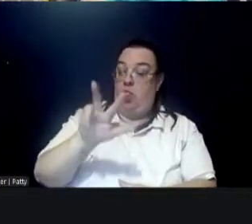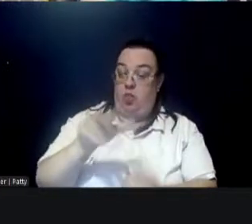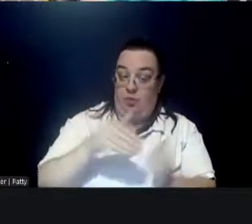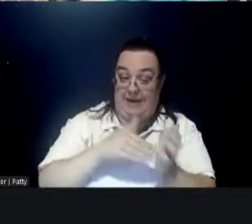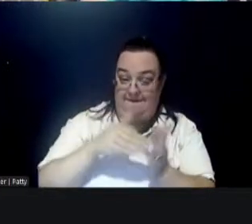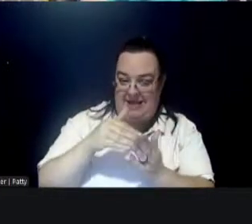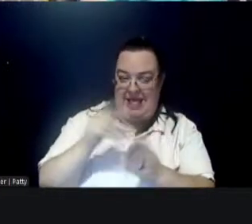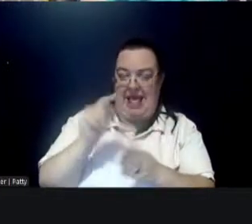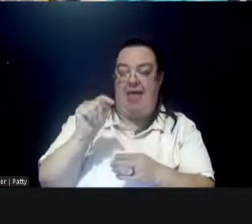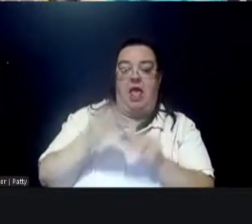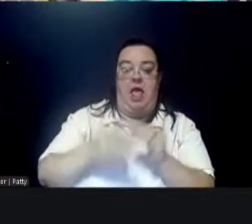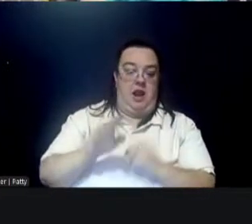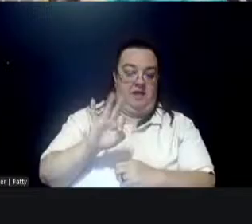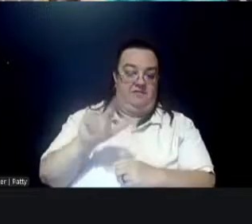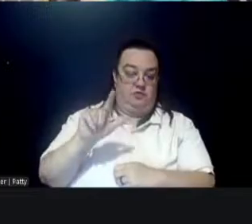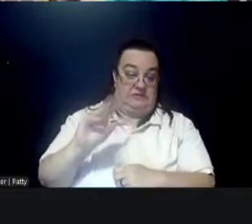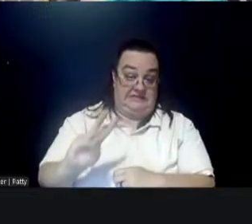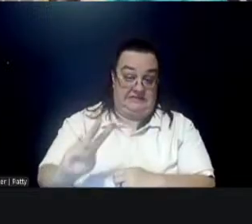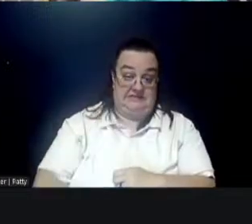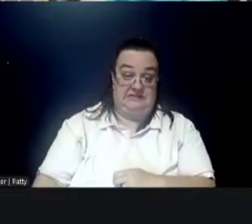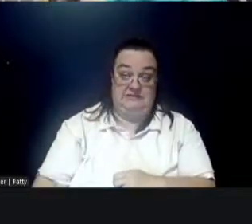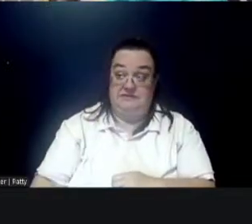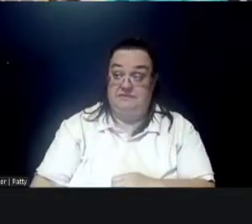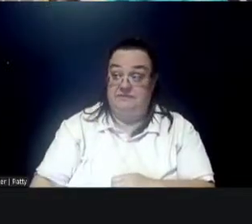end of 26.